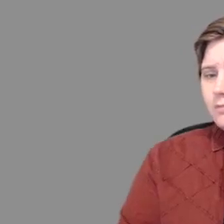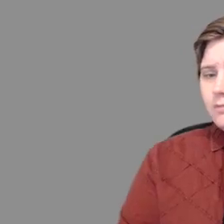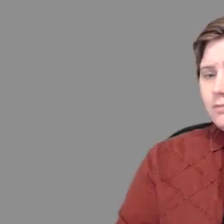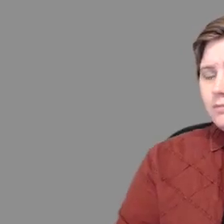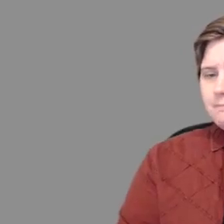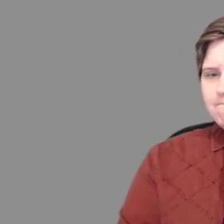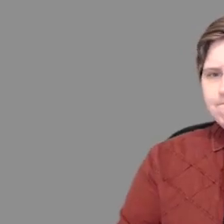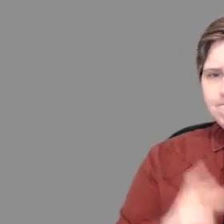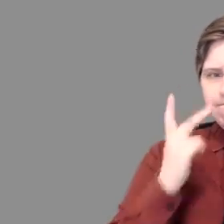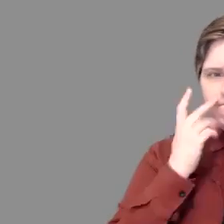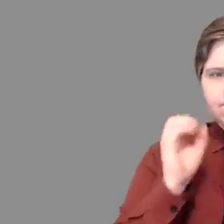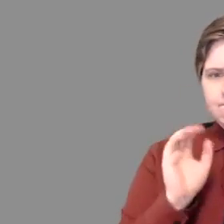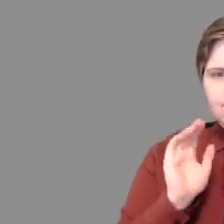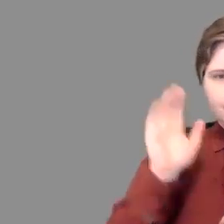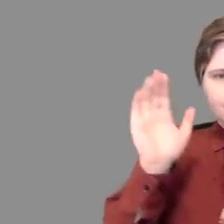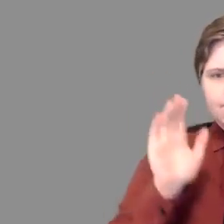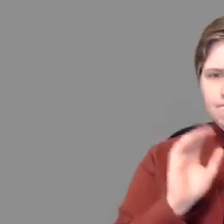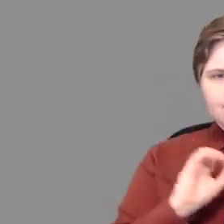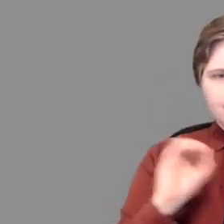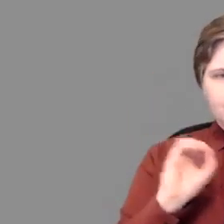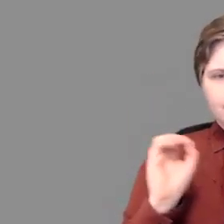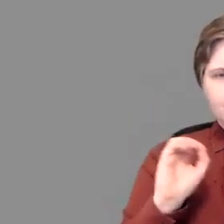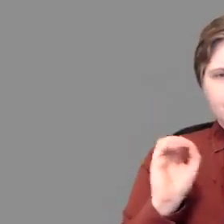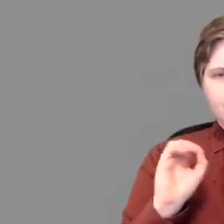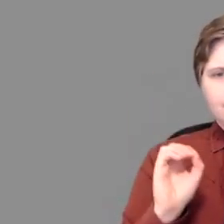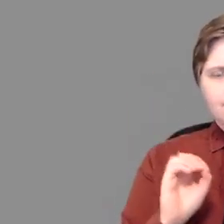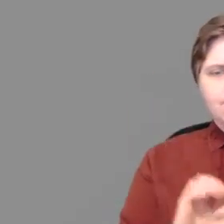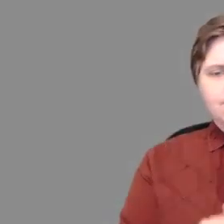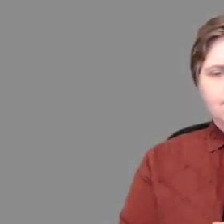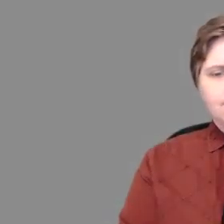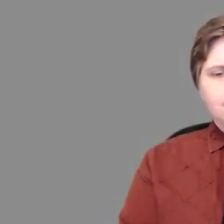I don't see any other hands raised.